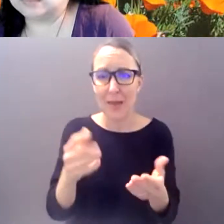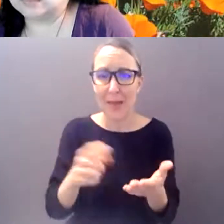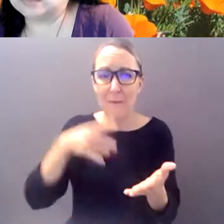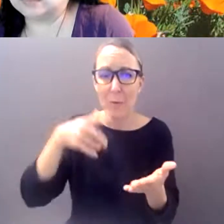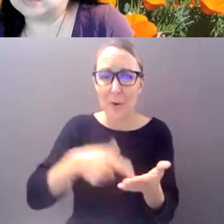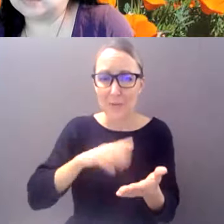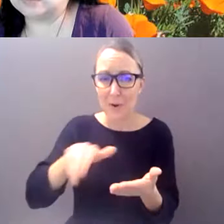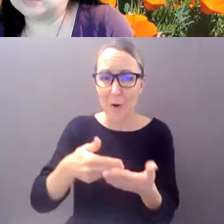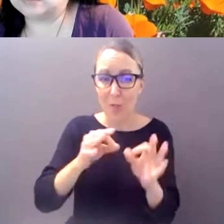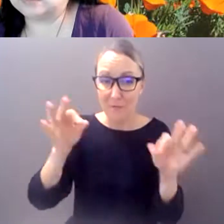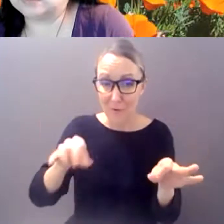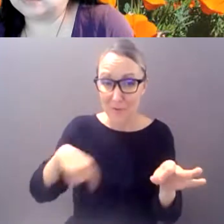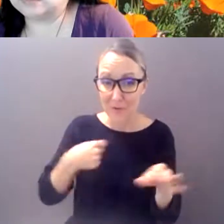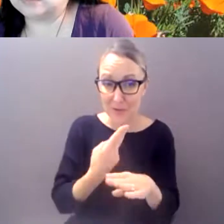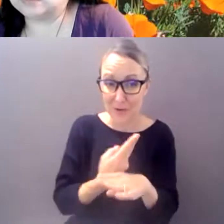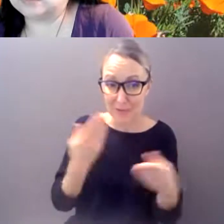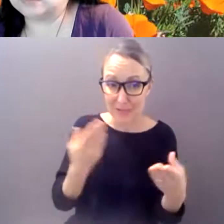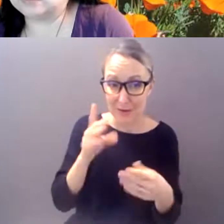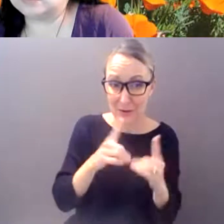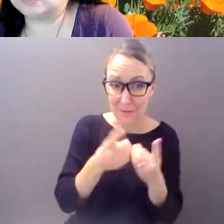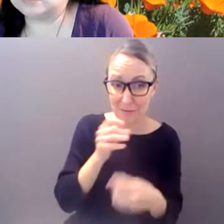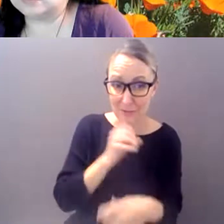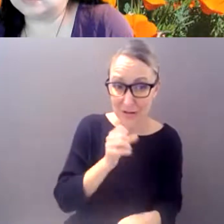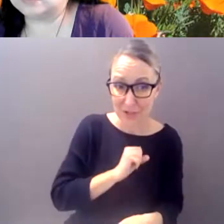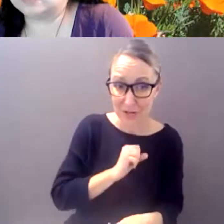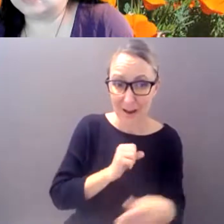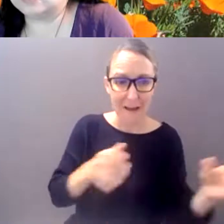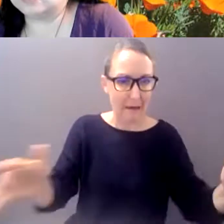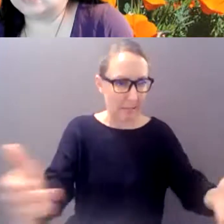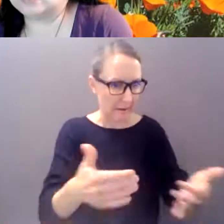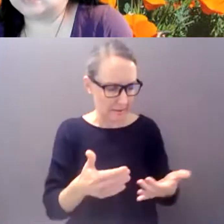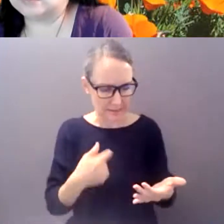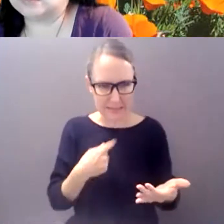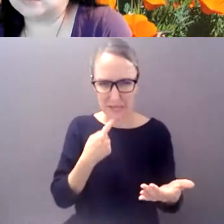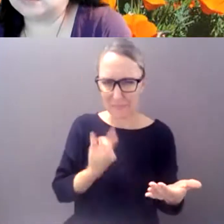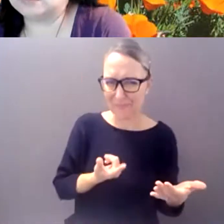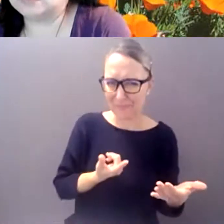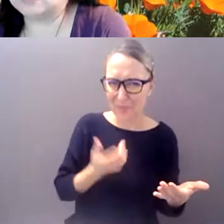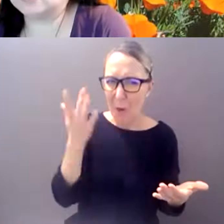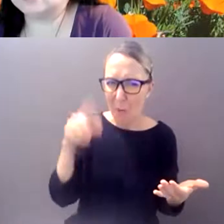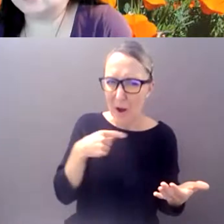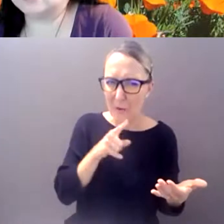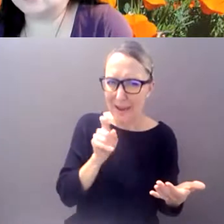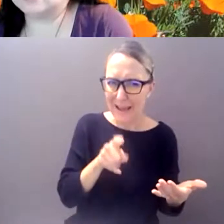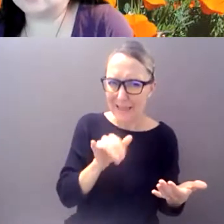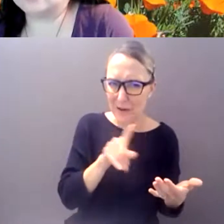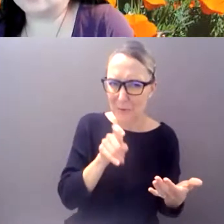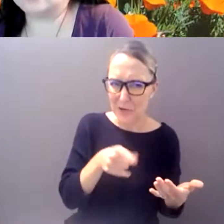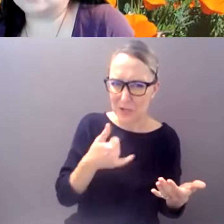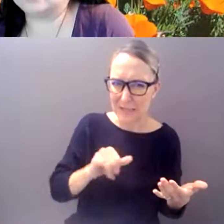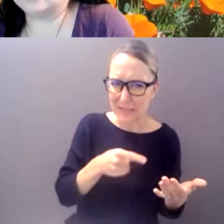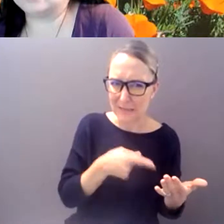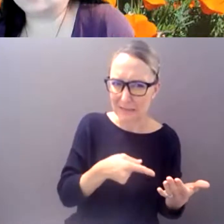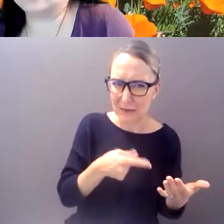that we use at the Department of Aging, and I ask the question, who owns this data? Why are we still asking that question? because I think that that's